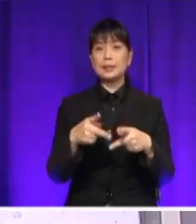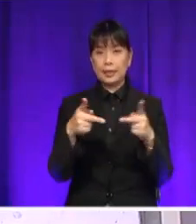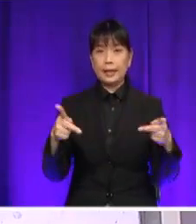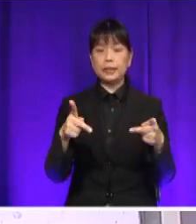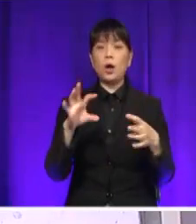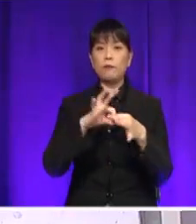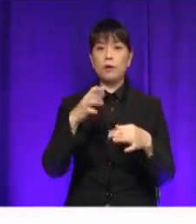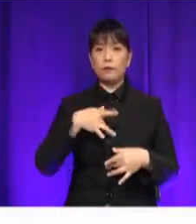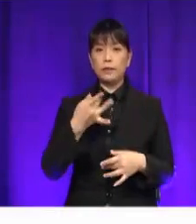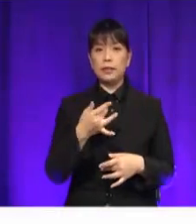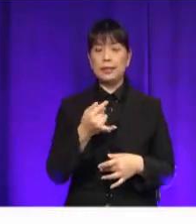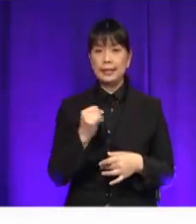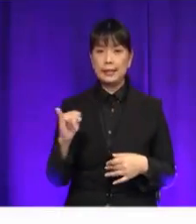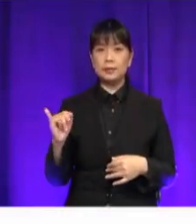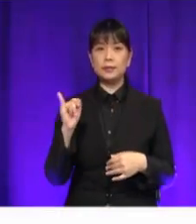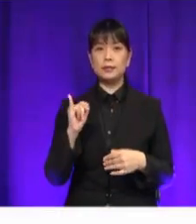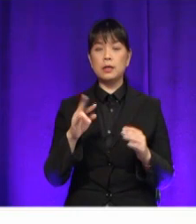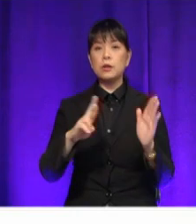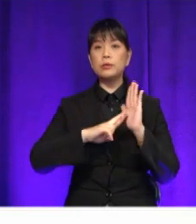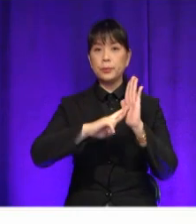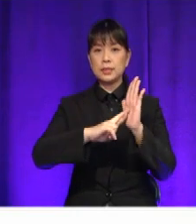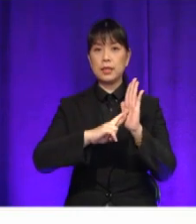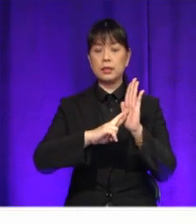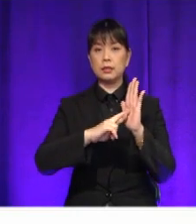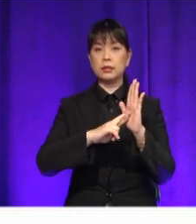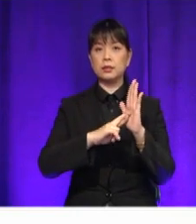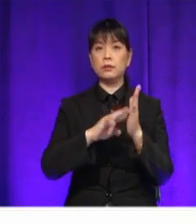represent? Anyone? Who wants to share? Yeah, who wants to share?